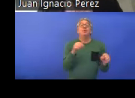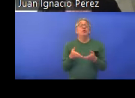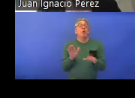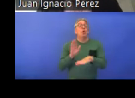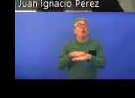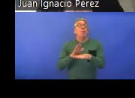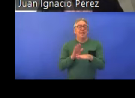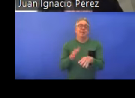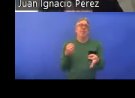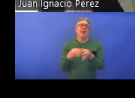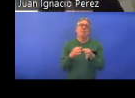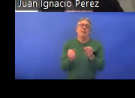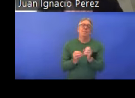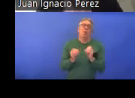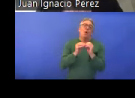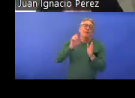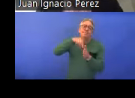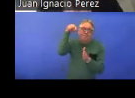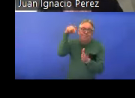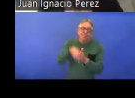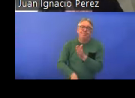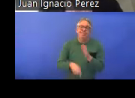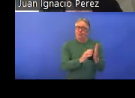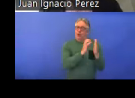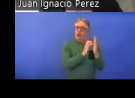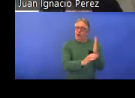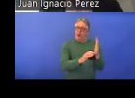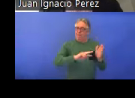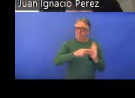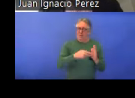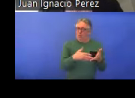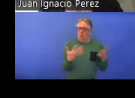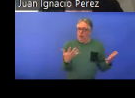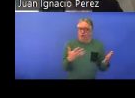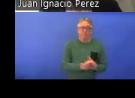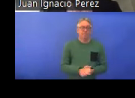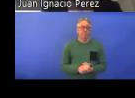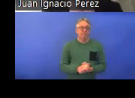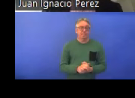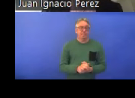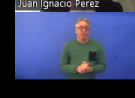for us at this event is, of course, the state reviews.